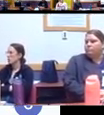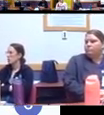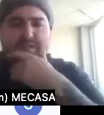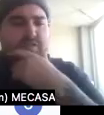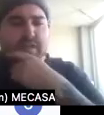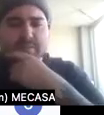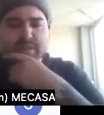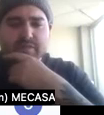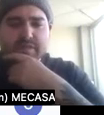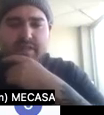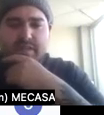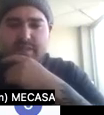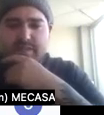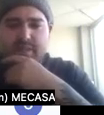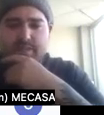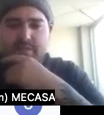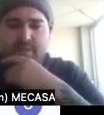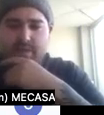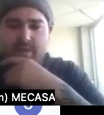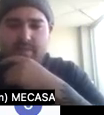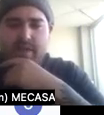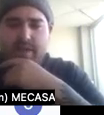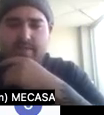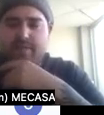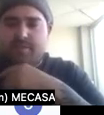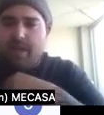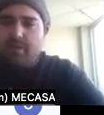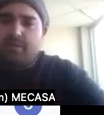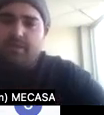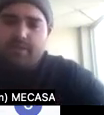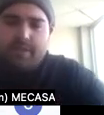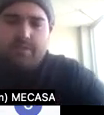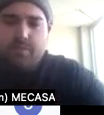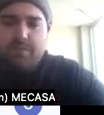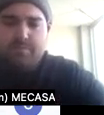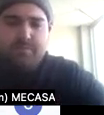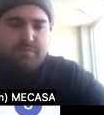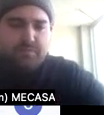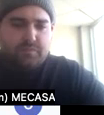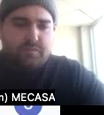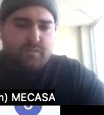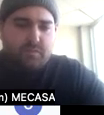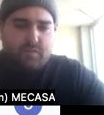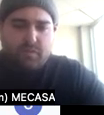You know, I'm going to stop sharing for a second because I'm going to put some guides in the chat box for you to check out as well.